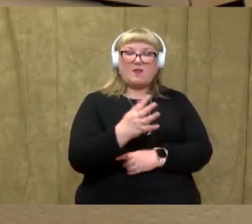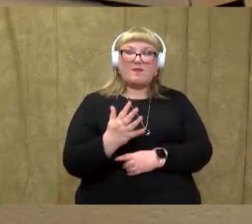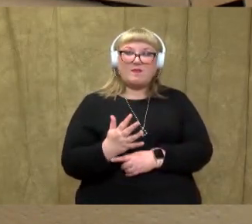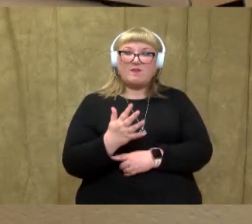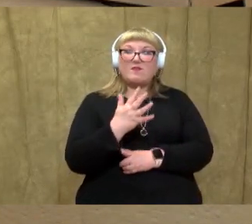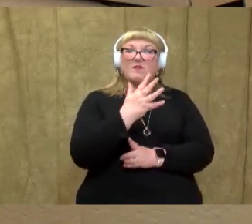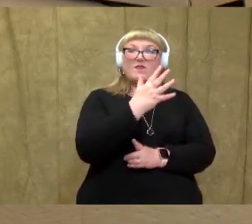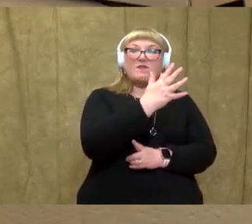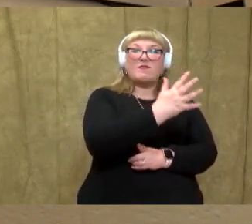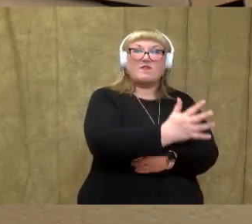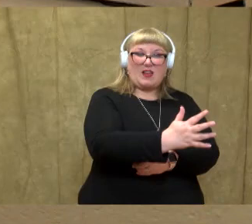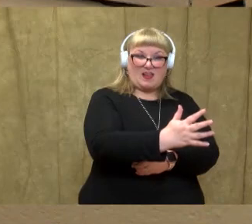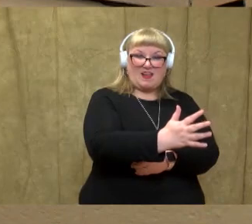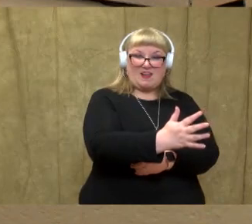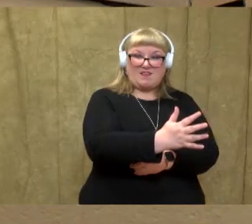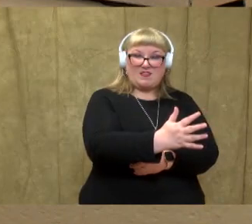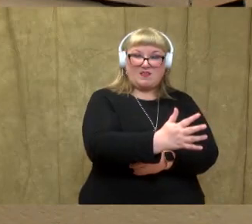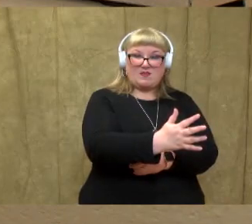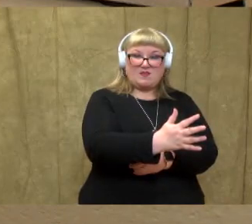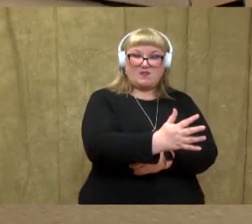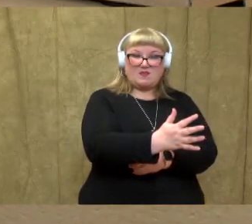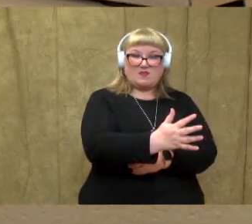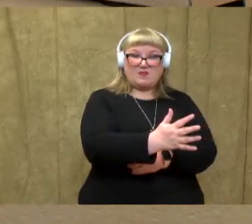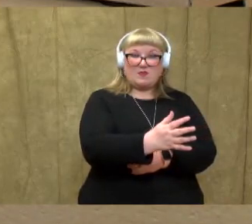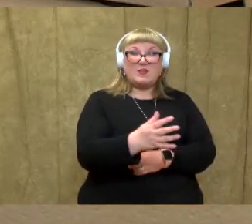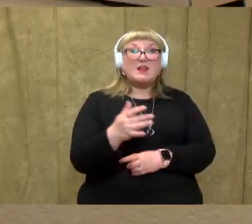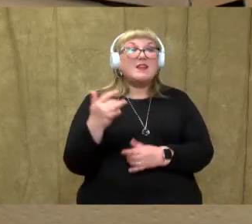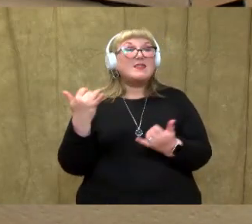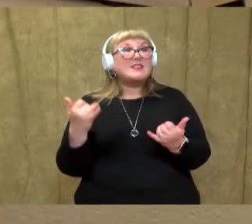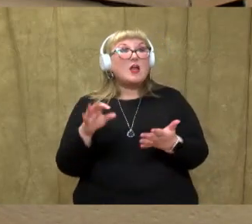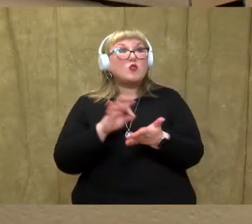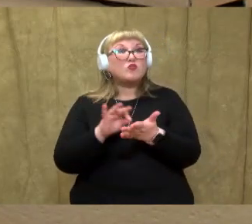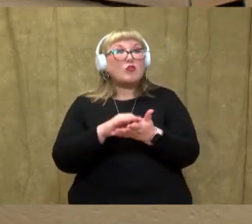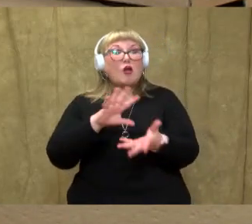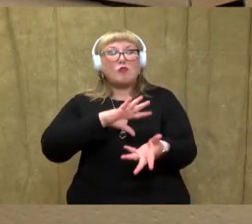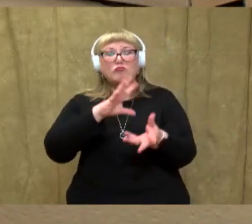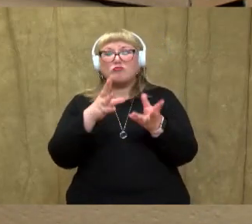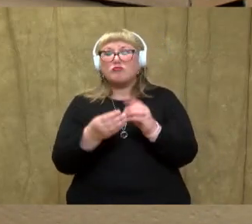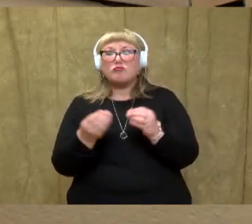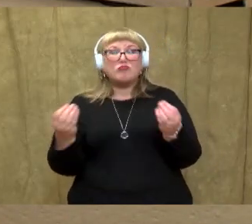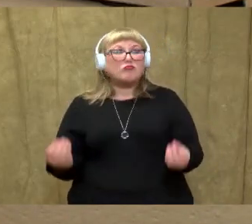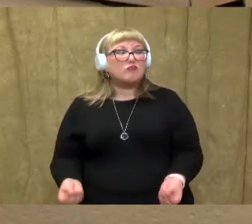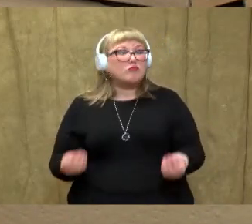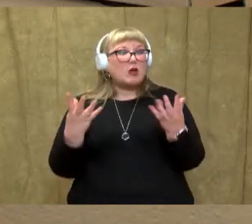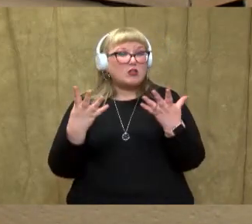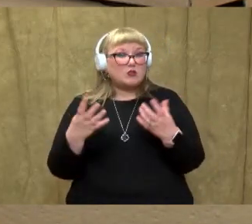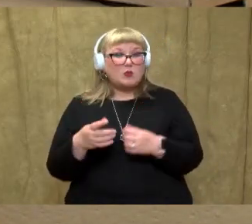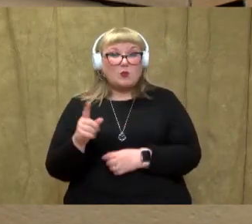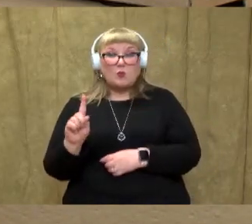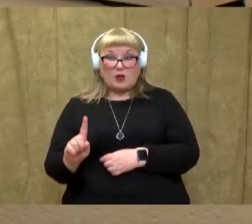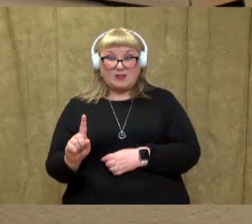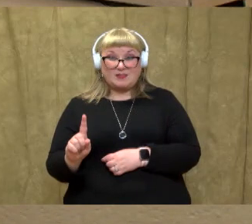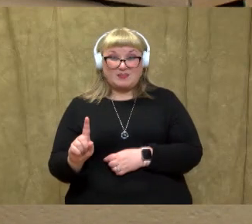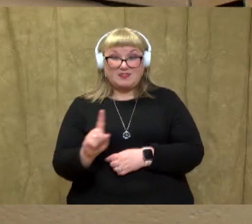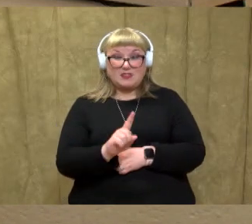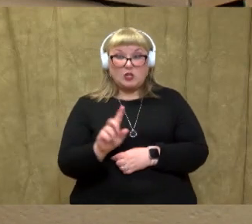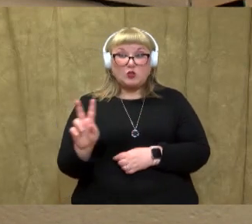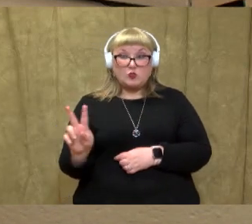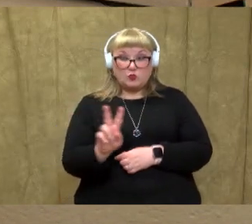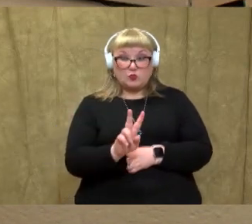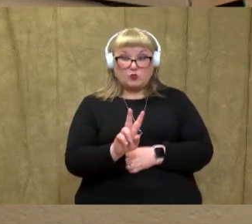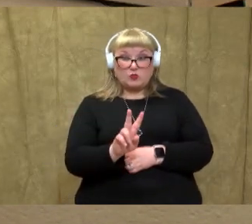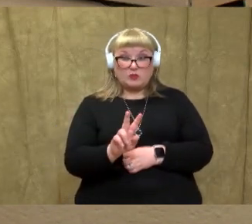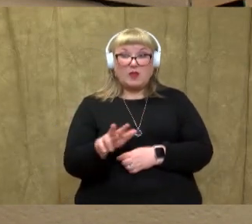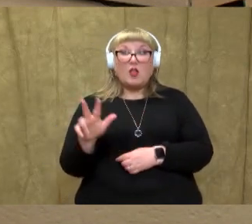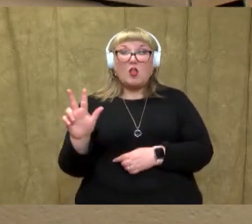4, 5. Now let's count all of our cubes together. 1,